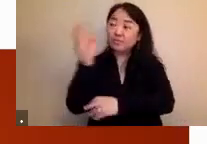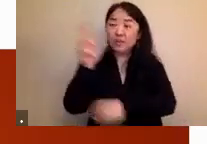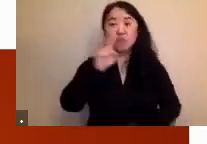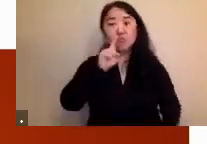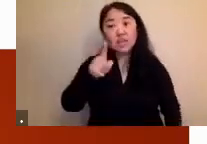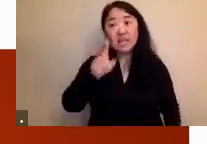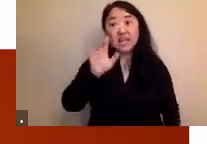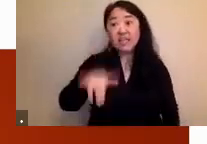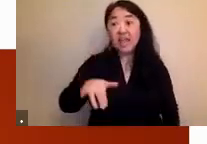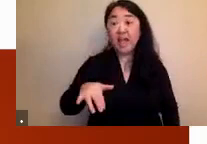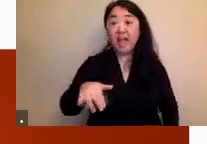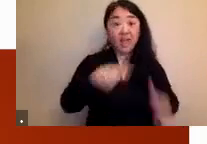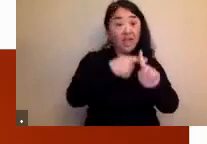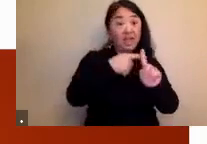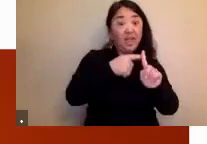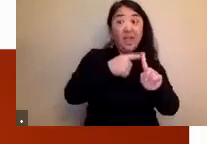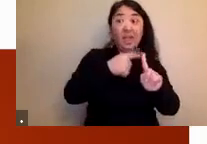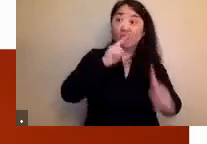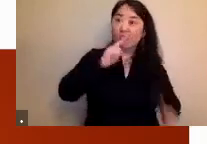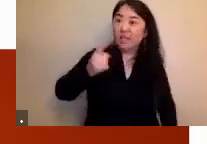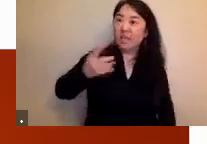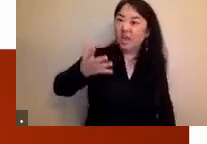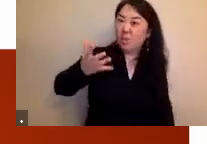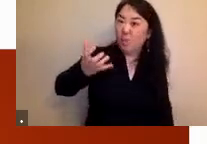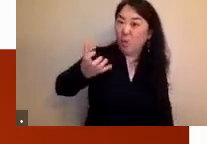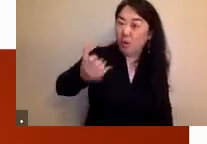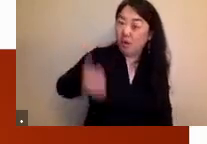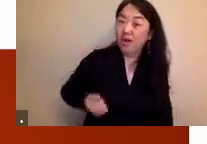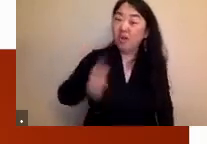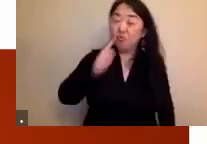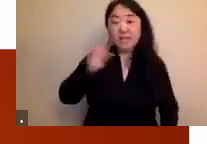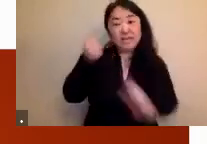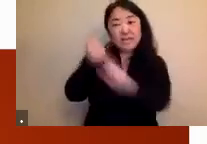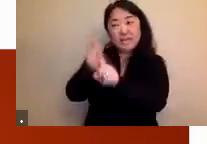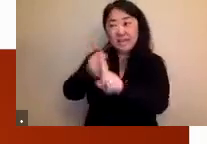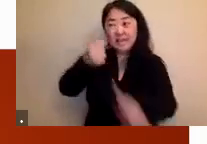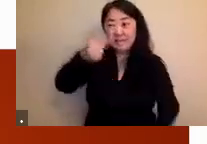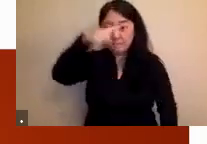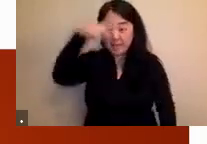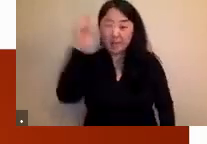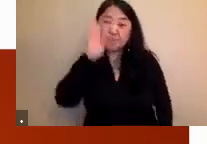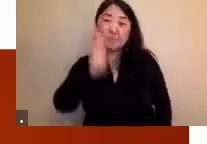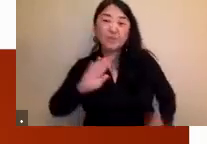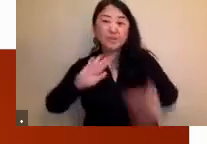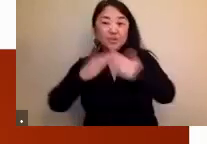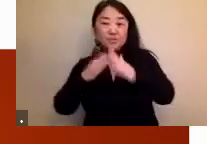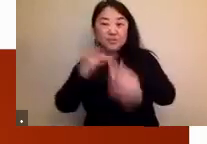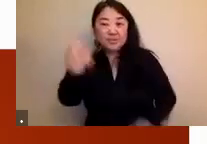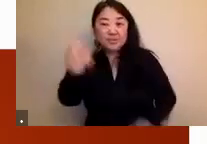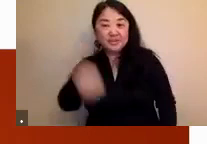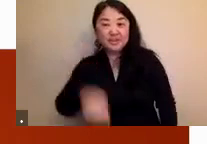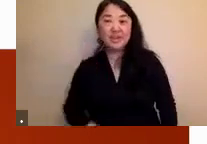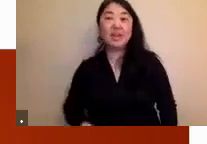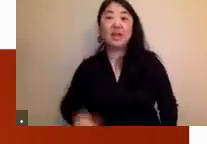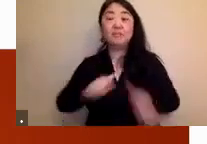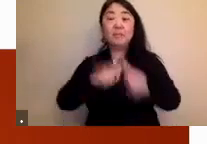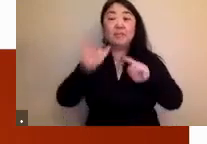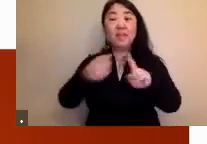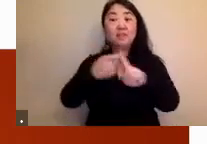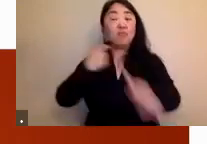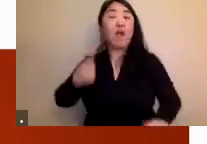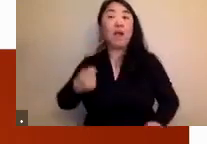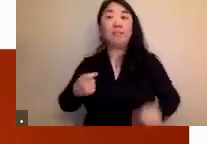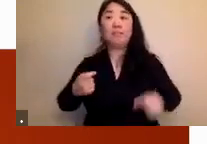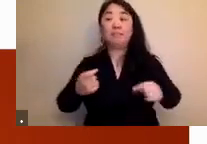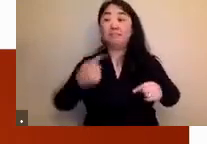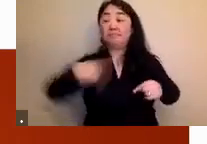those communities. There was a disparate impact on Black and Brown communities. It stemmed from what we didn't know at that